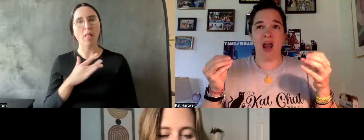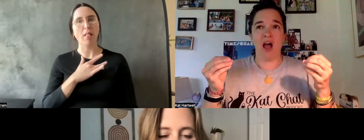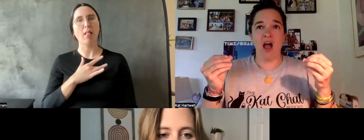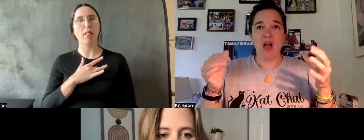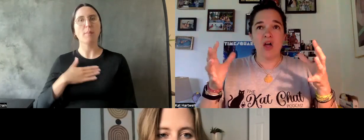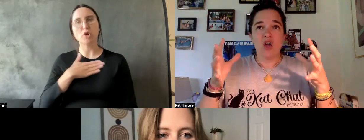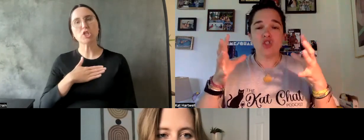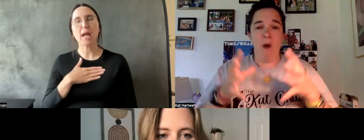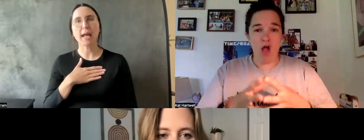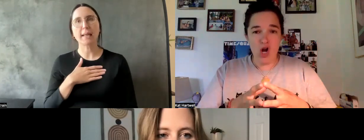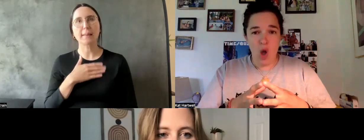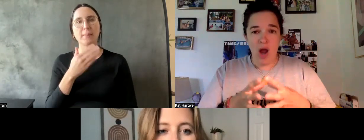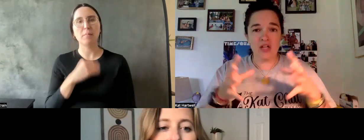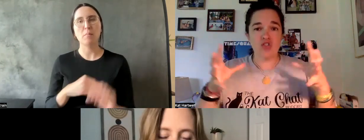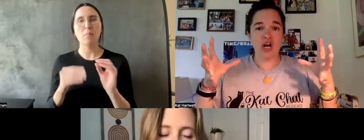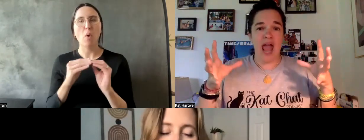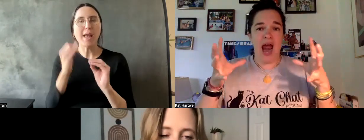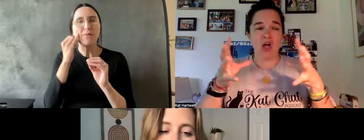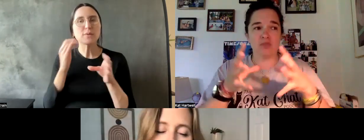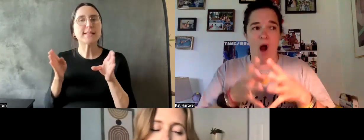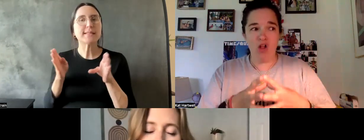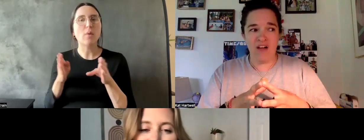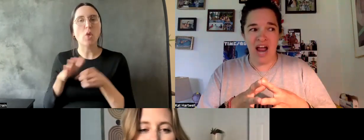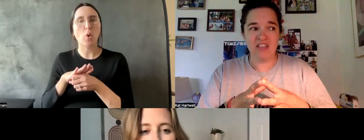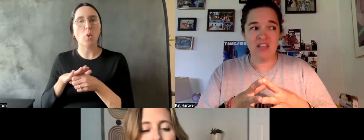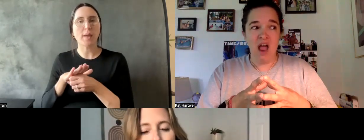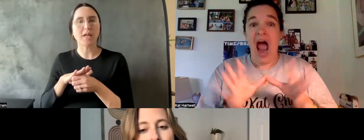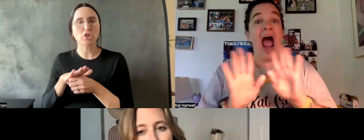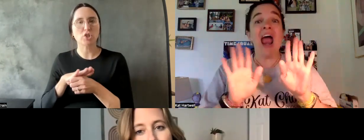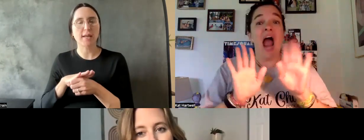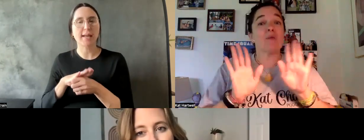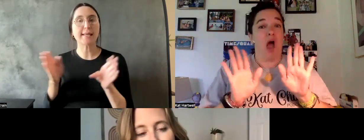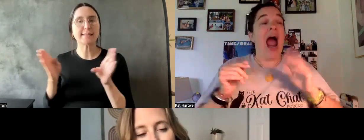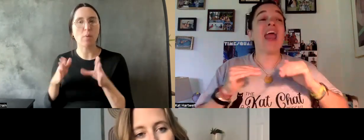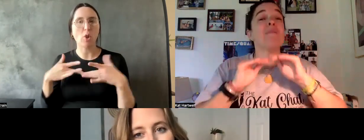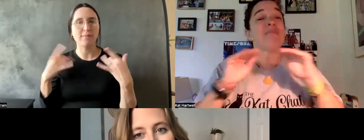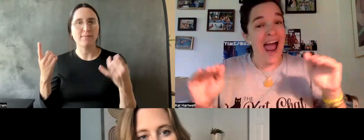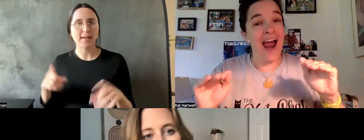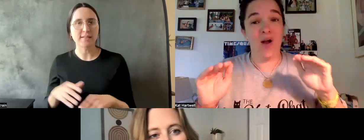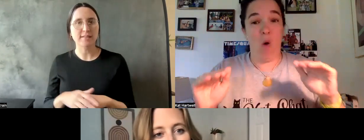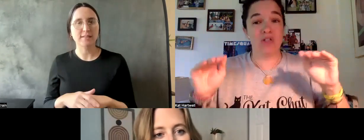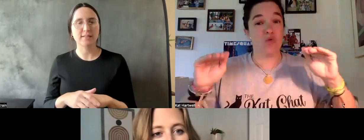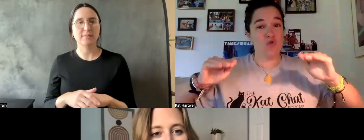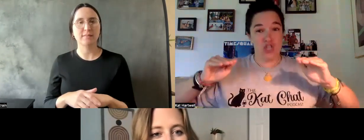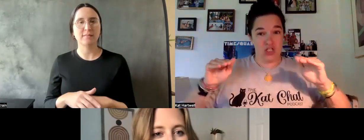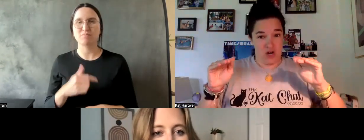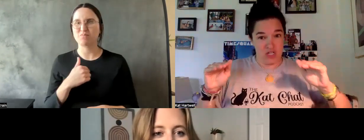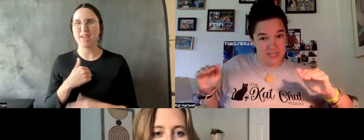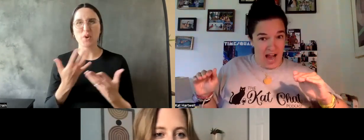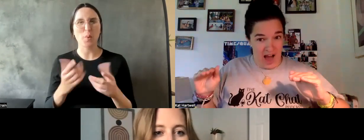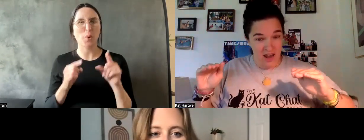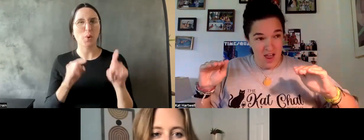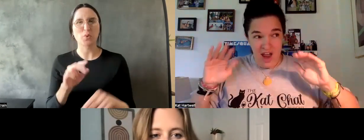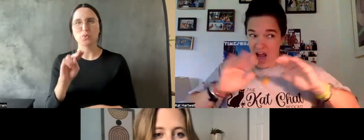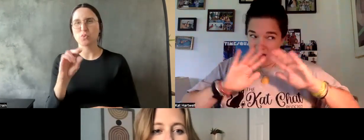it's at a smaller location at a smaller event. I am not going to New Jersey